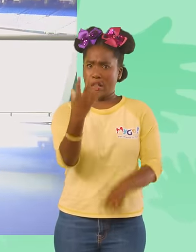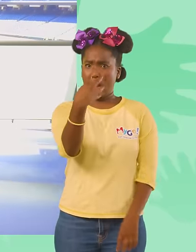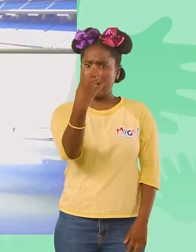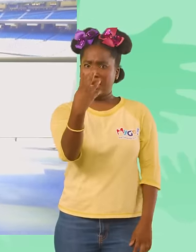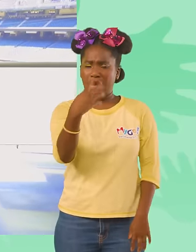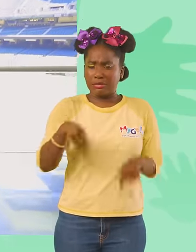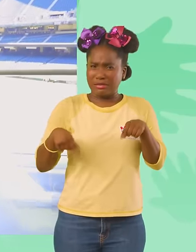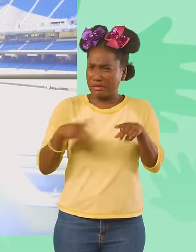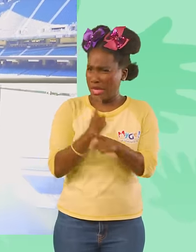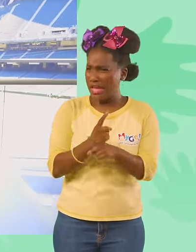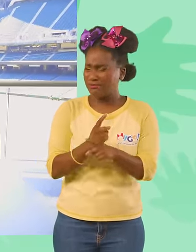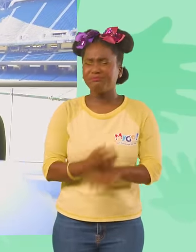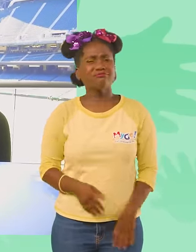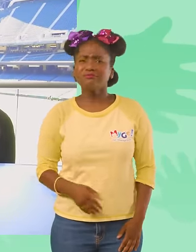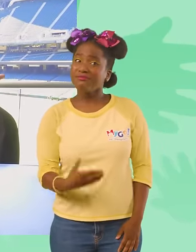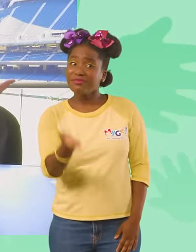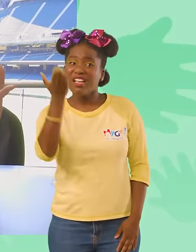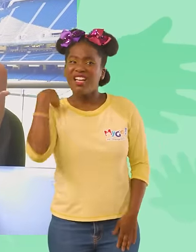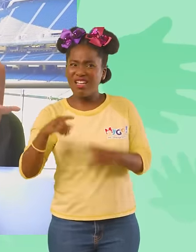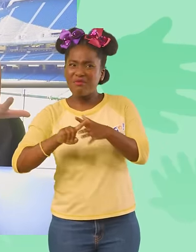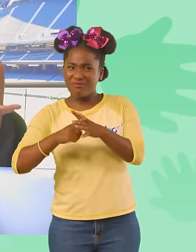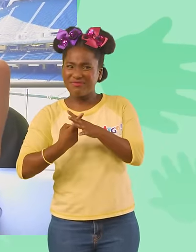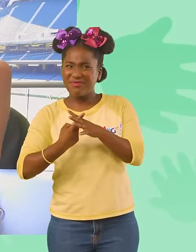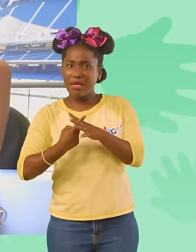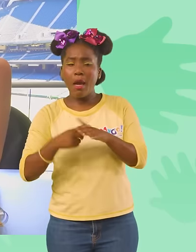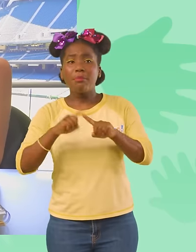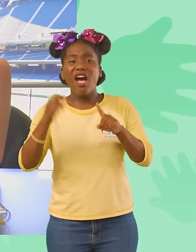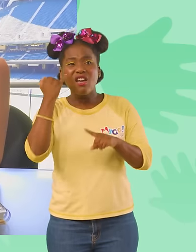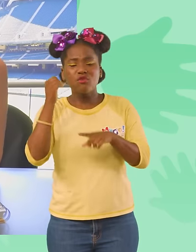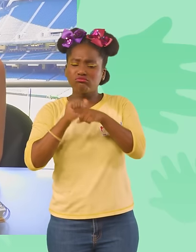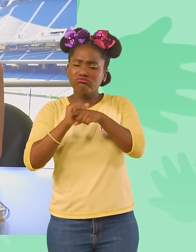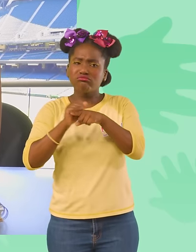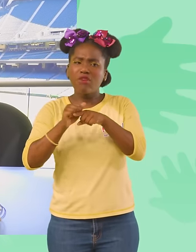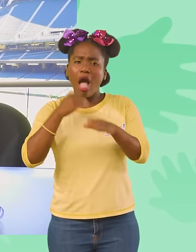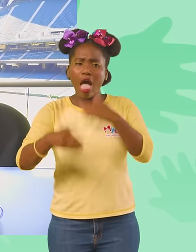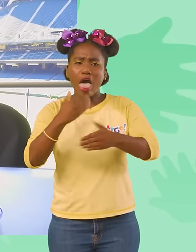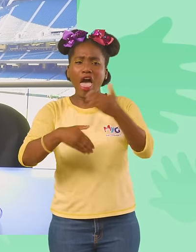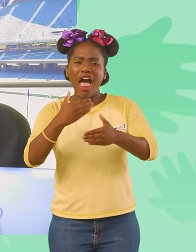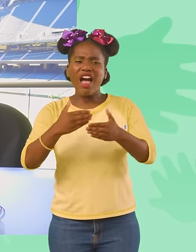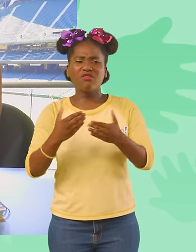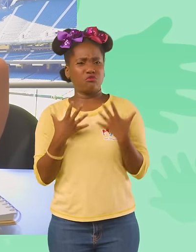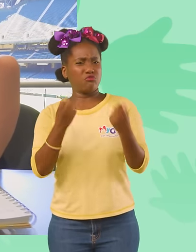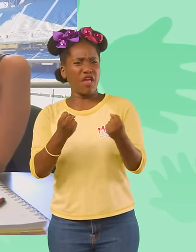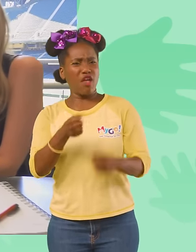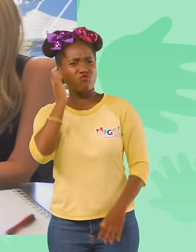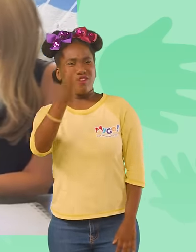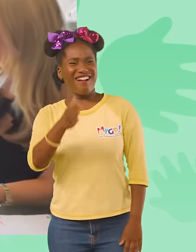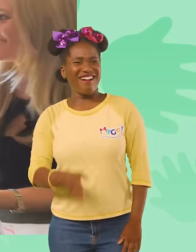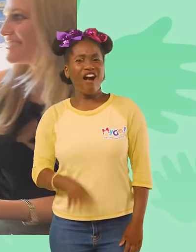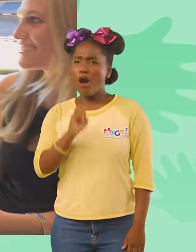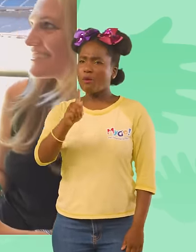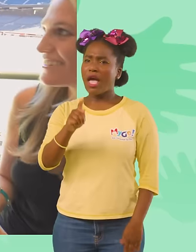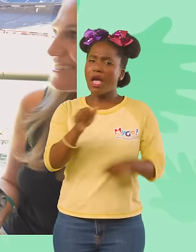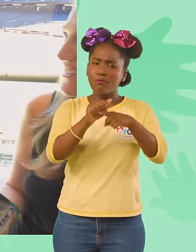time. Well, it was in the beginning, but if you practice, it's really fun and you're not scared at all. Oh, okay.